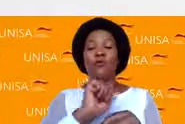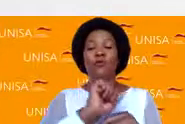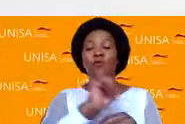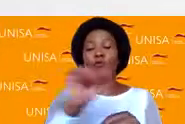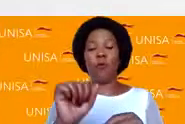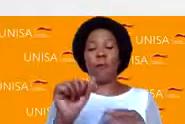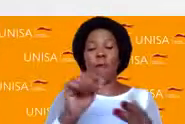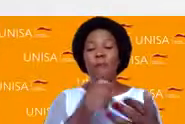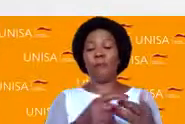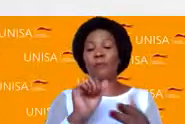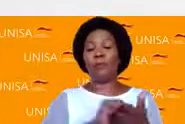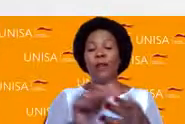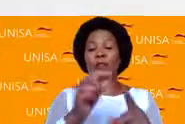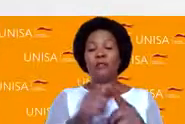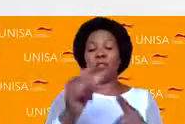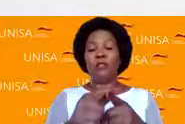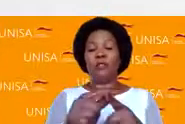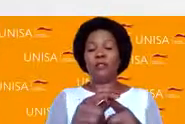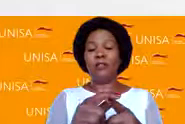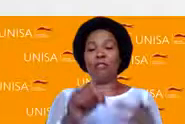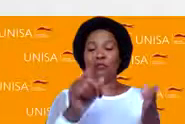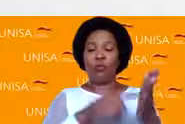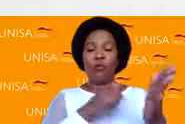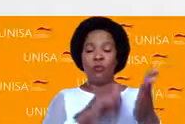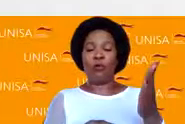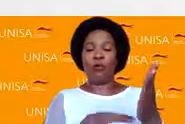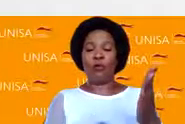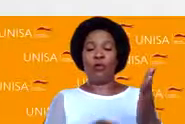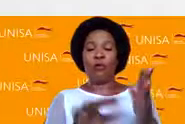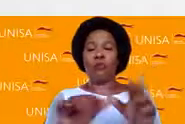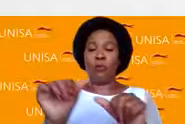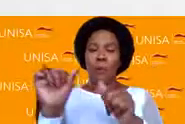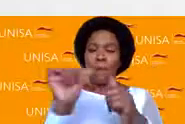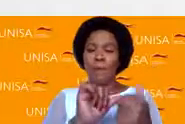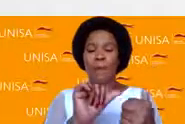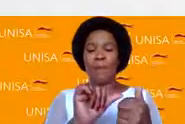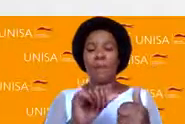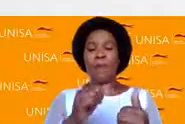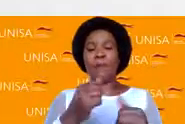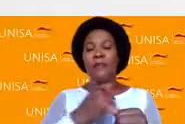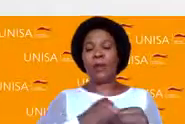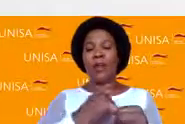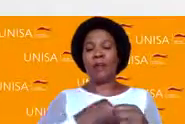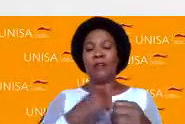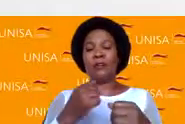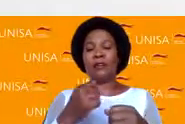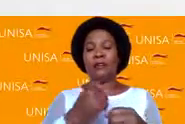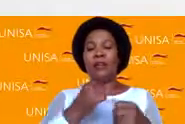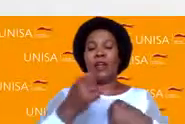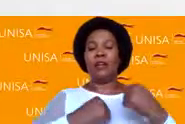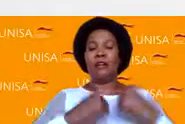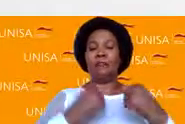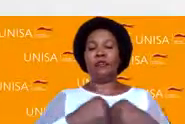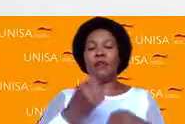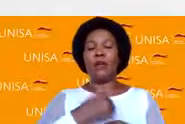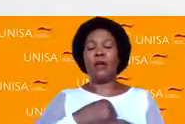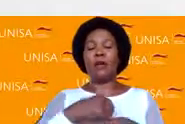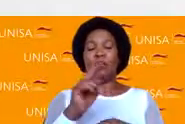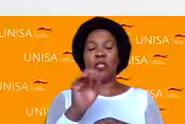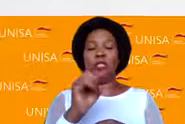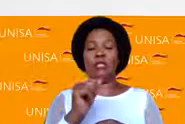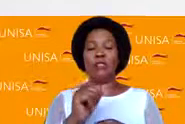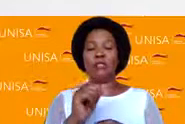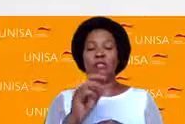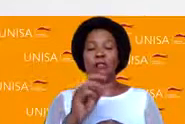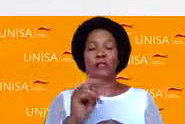incorrect, you're always gonna come to myAdmin or myUnisa to change your password. You're never gonna use any